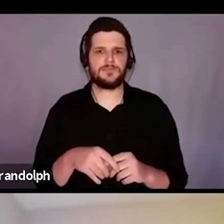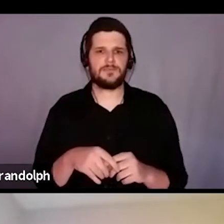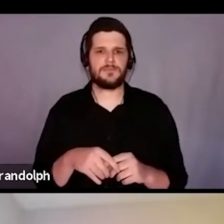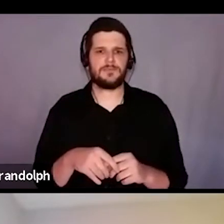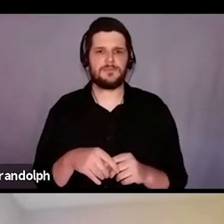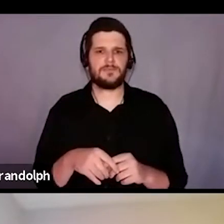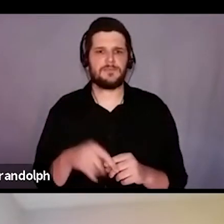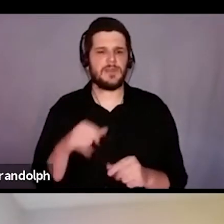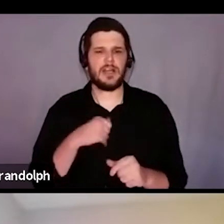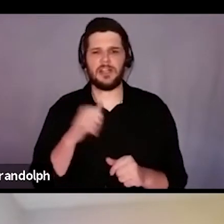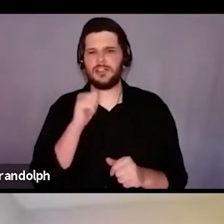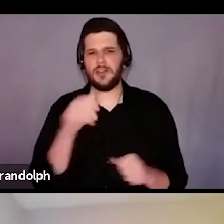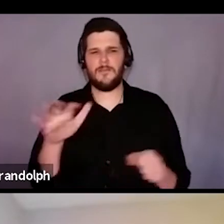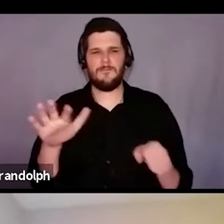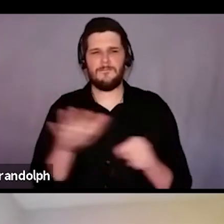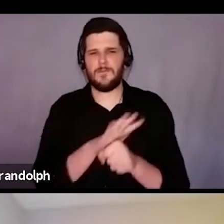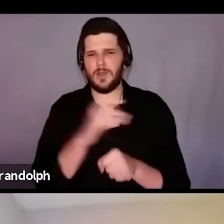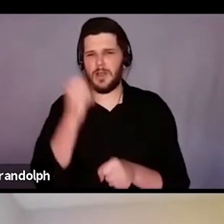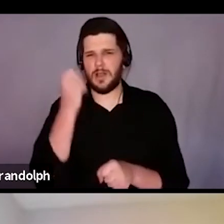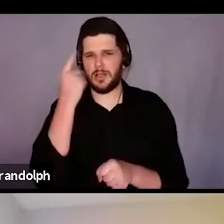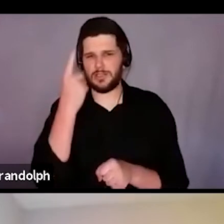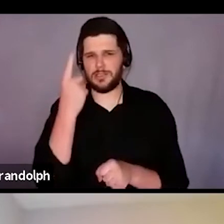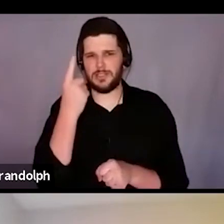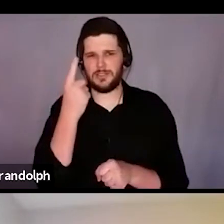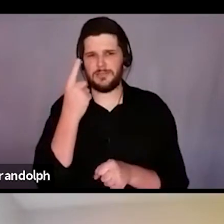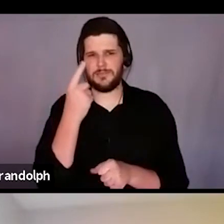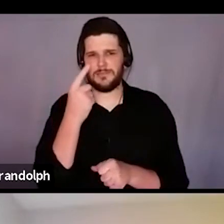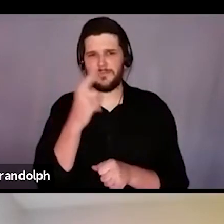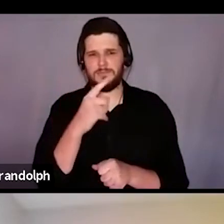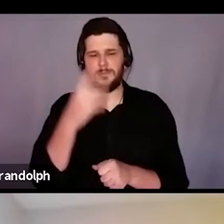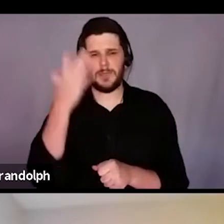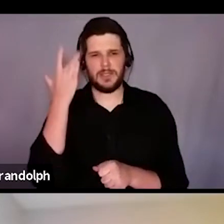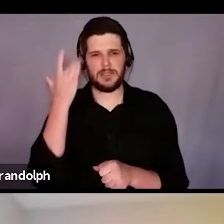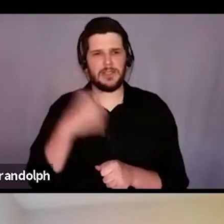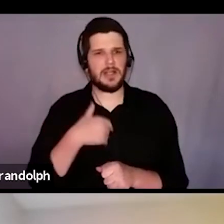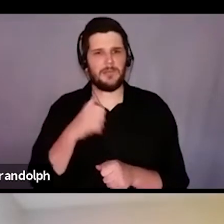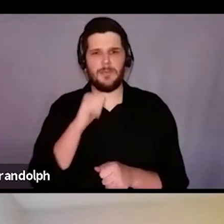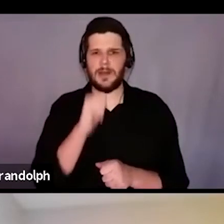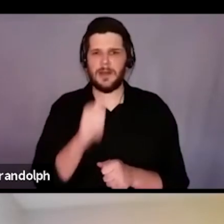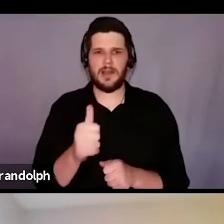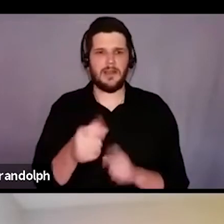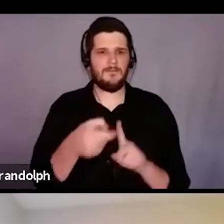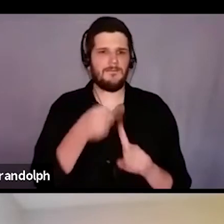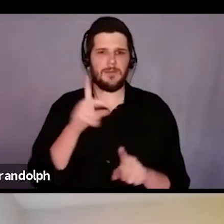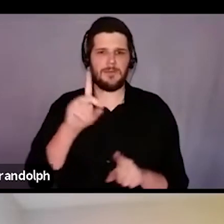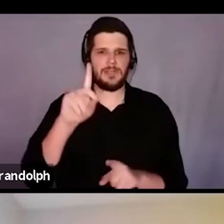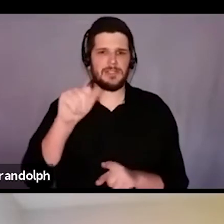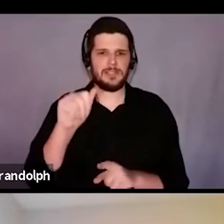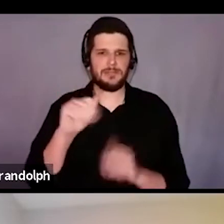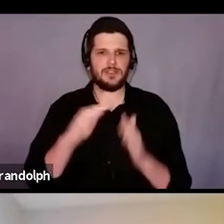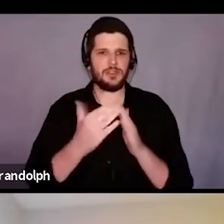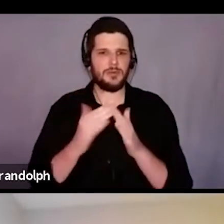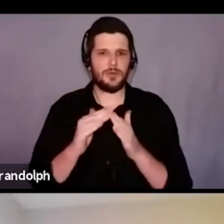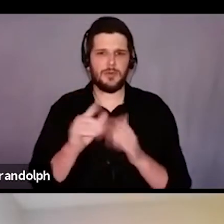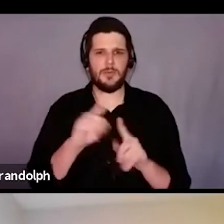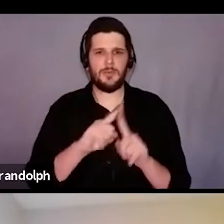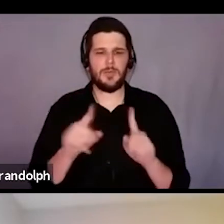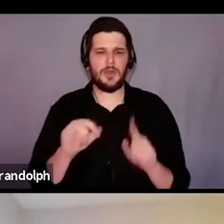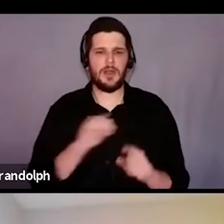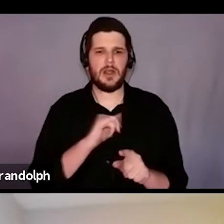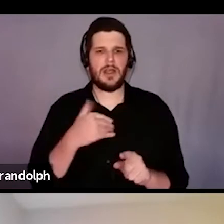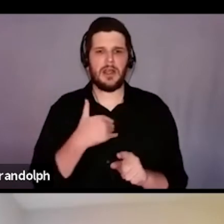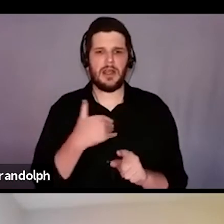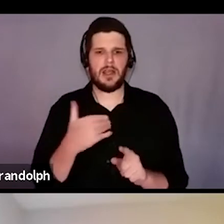I don't fully understand it because I'm not from the disability community, but I